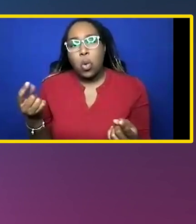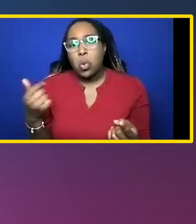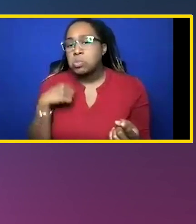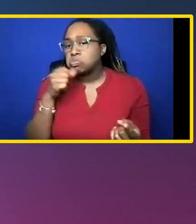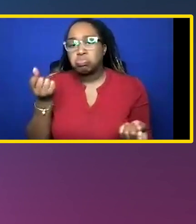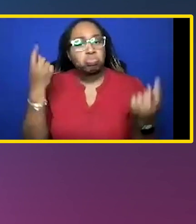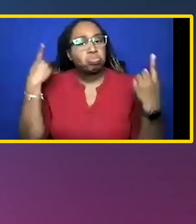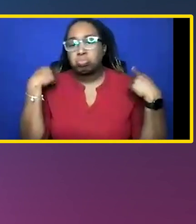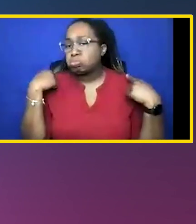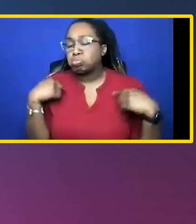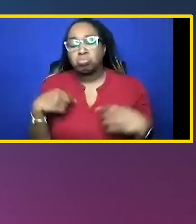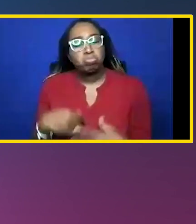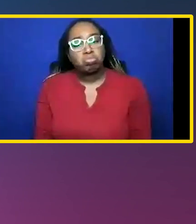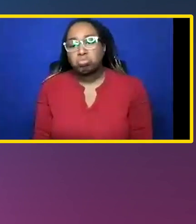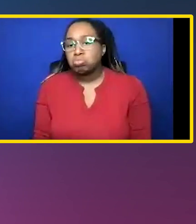not understand."